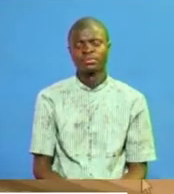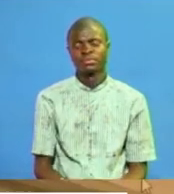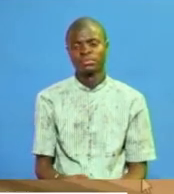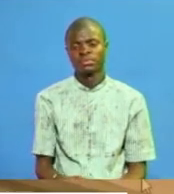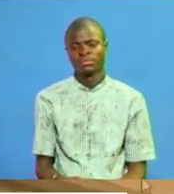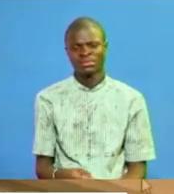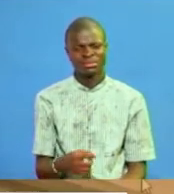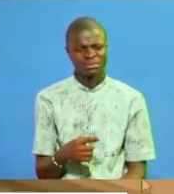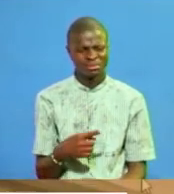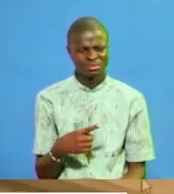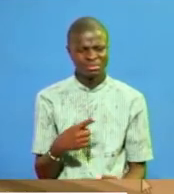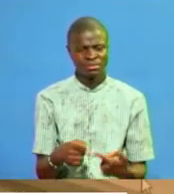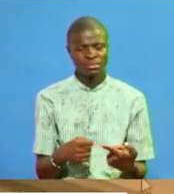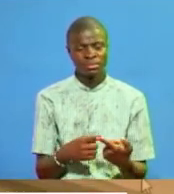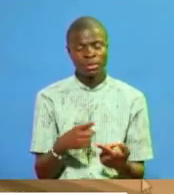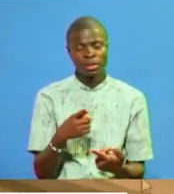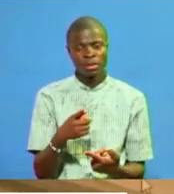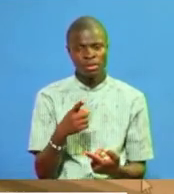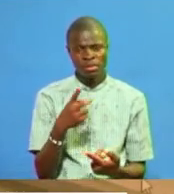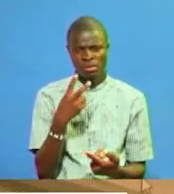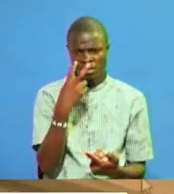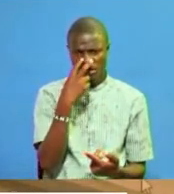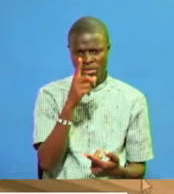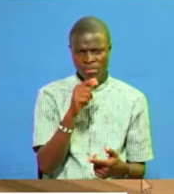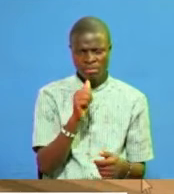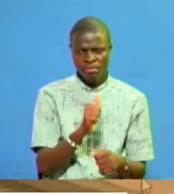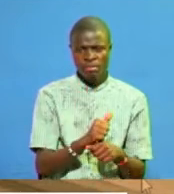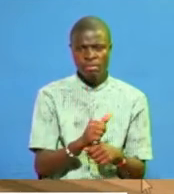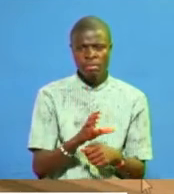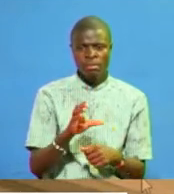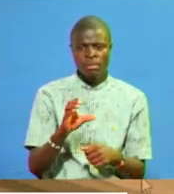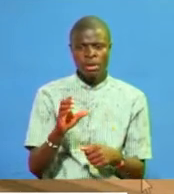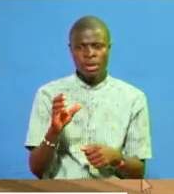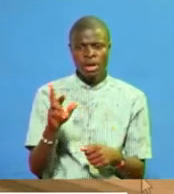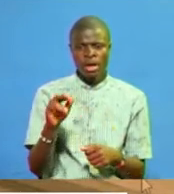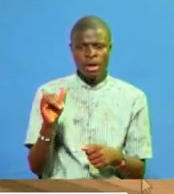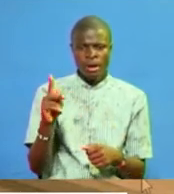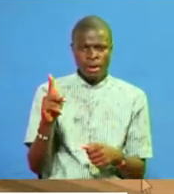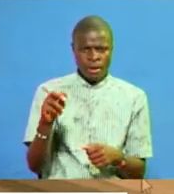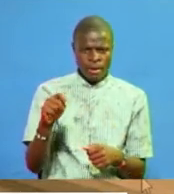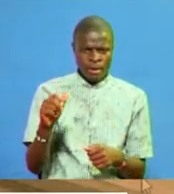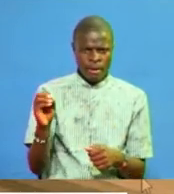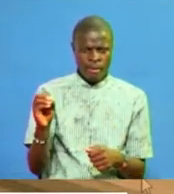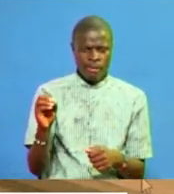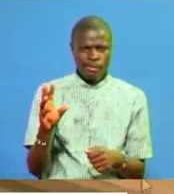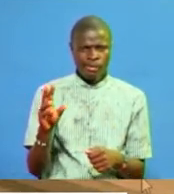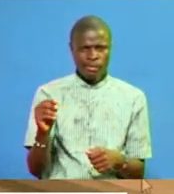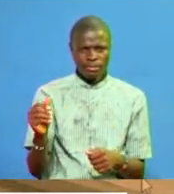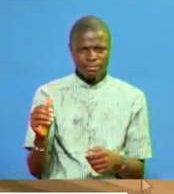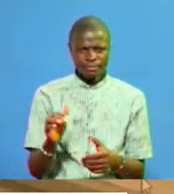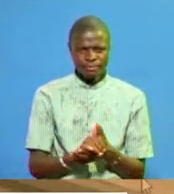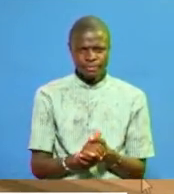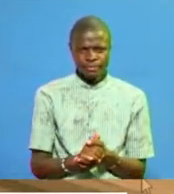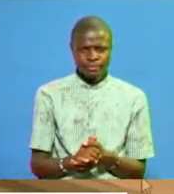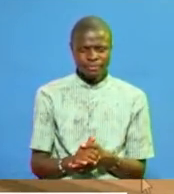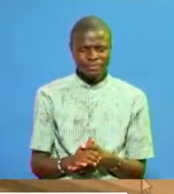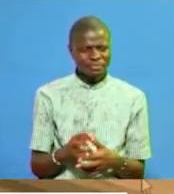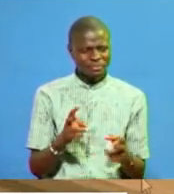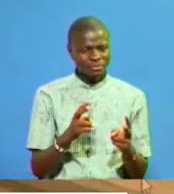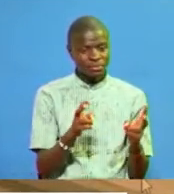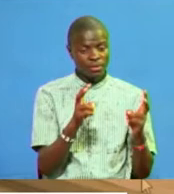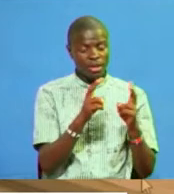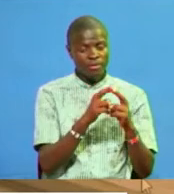when you look at the crypto market, it's growing. Mm-hmm. So bitcoin being the first cryptocurrency led to the innovation of